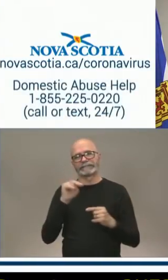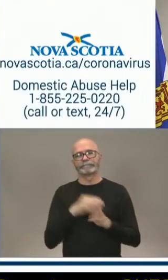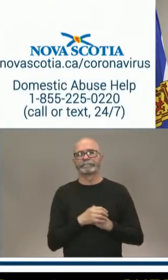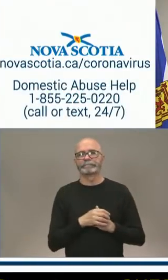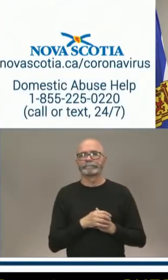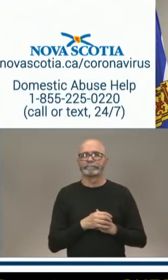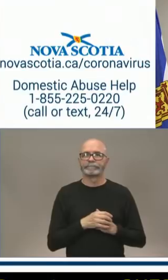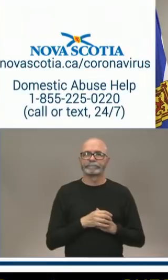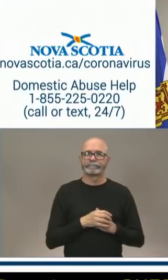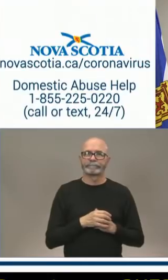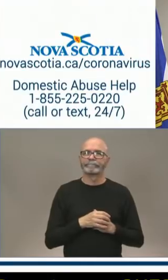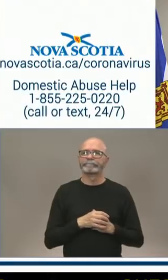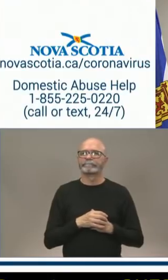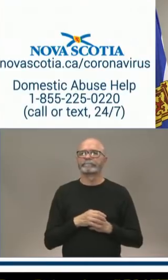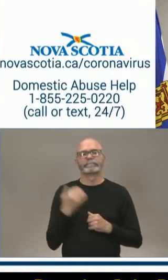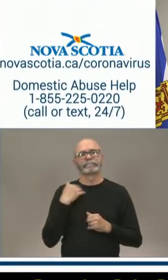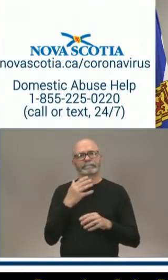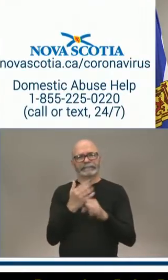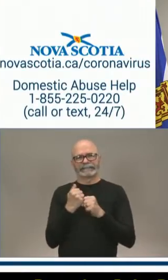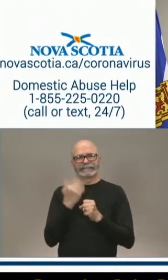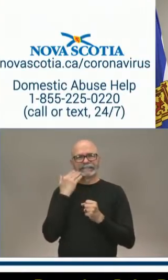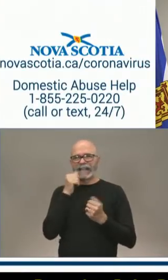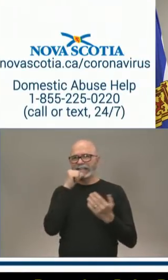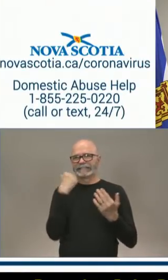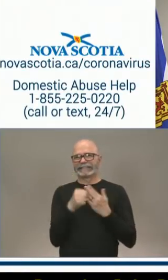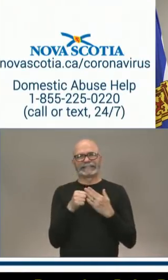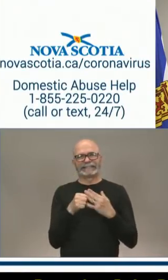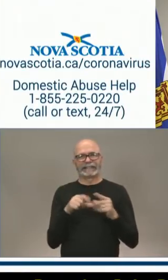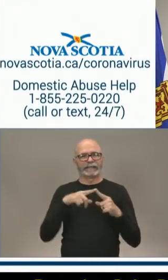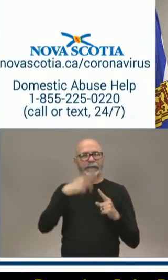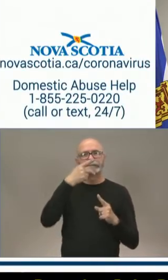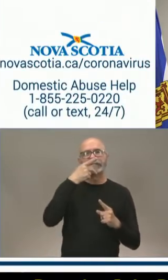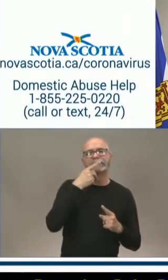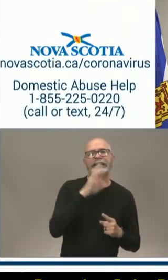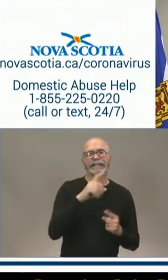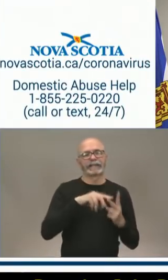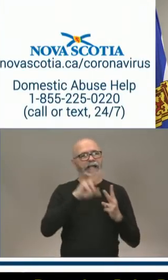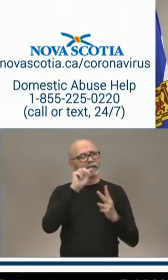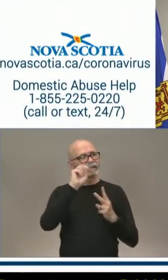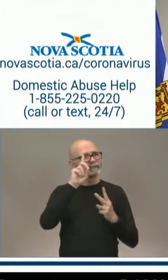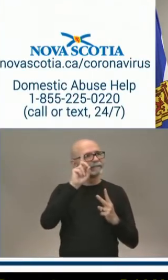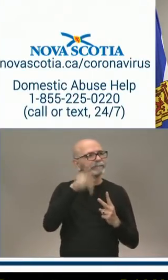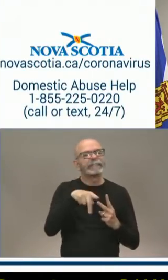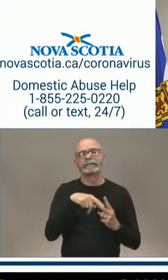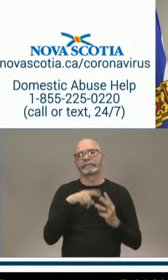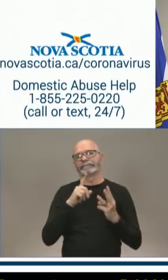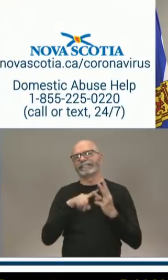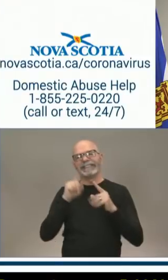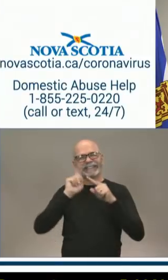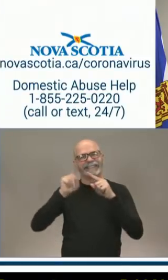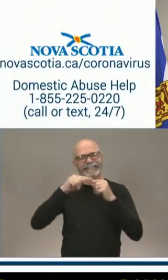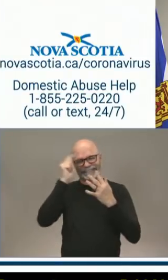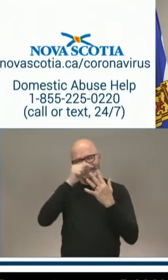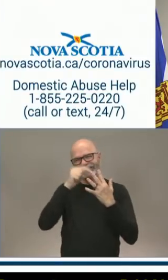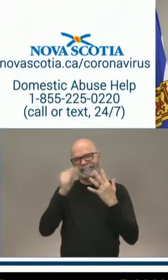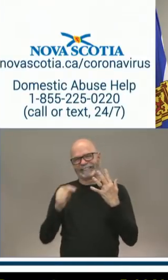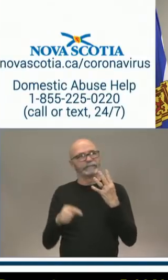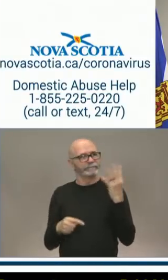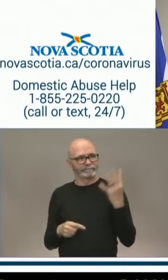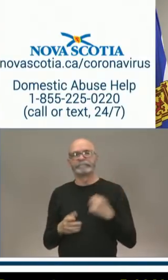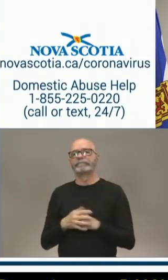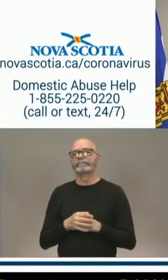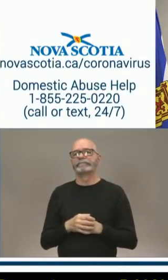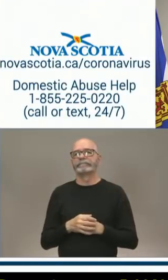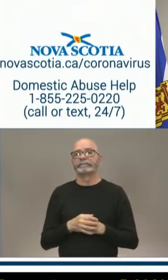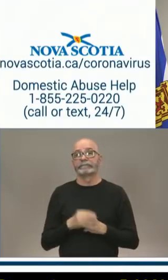open letter to you from the three Conservative members of the House from Pictou County, Pat Dunn, Carla McFarland, and of course